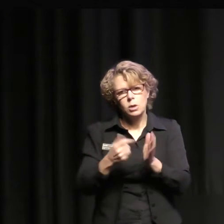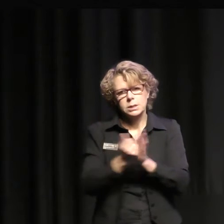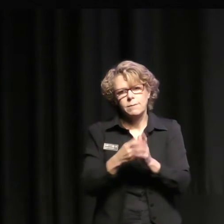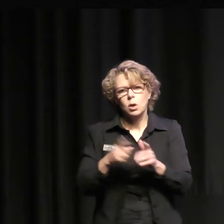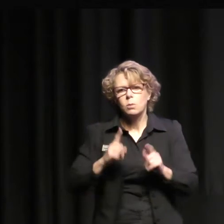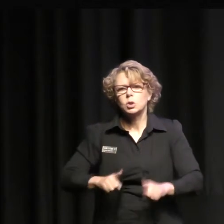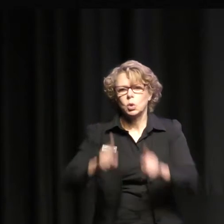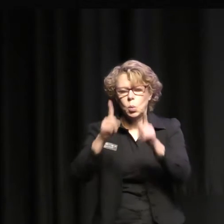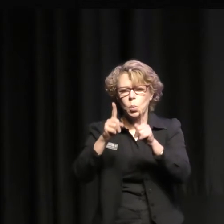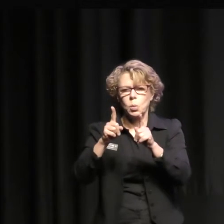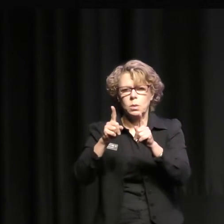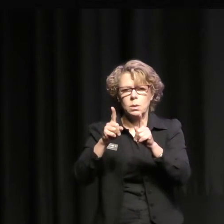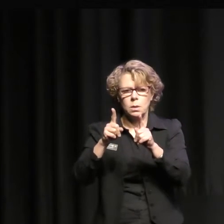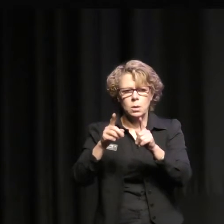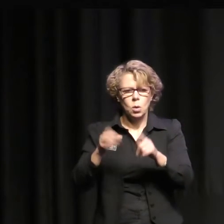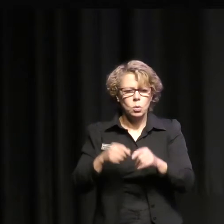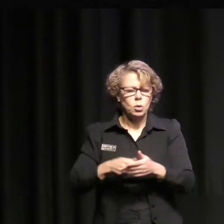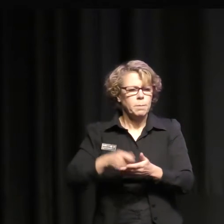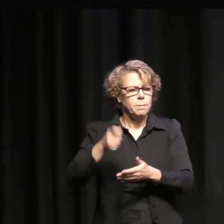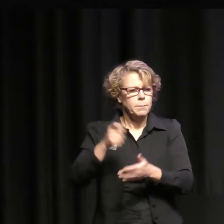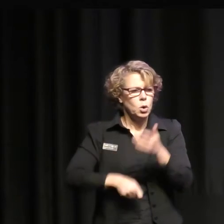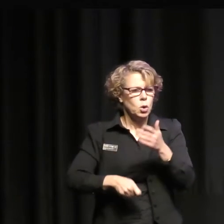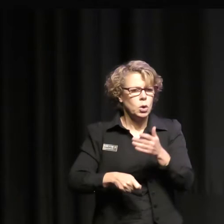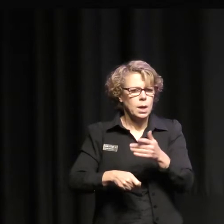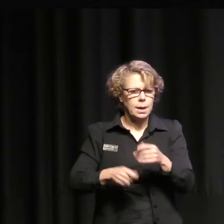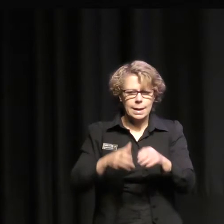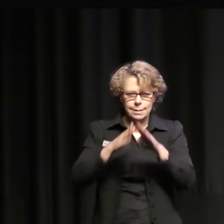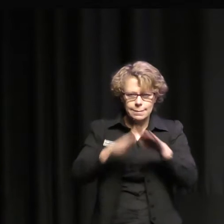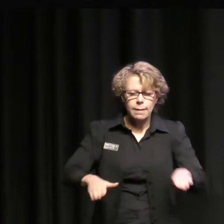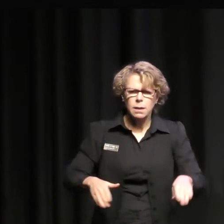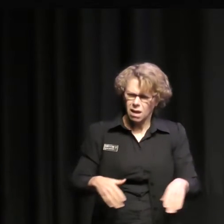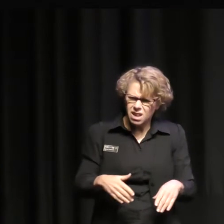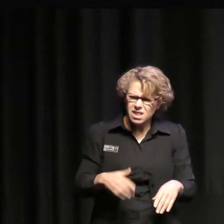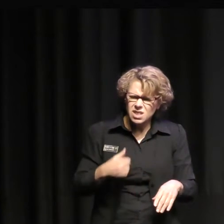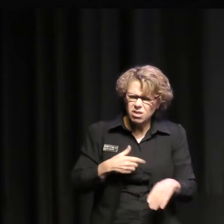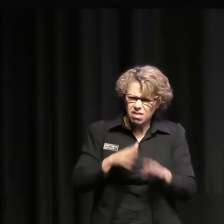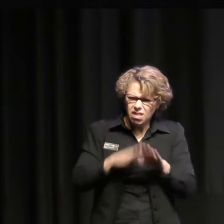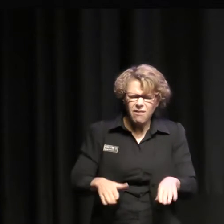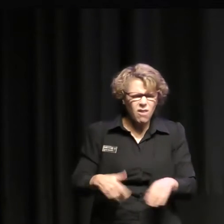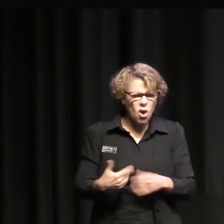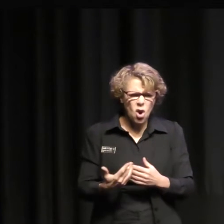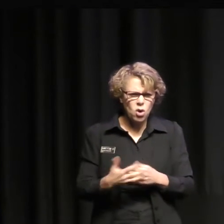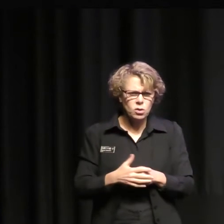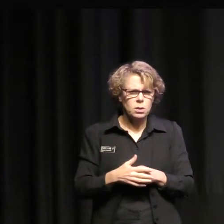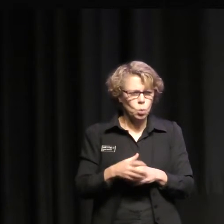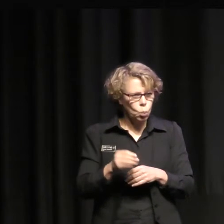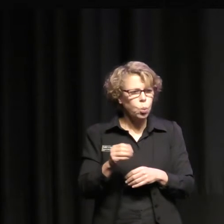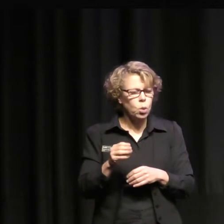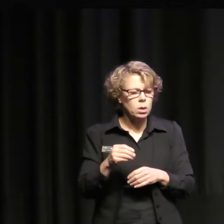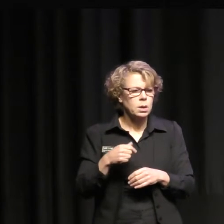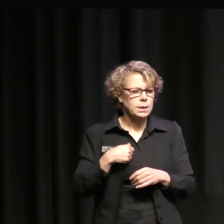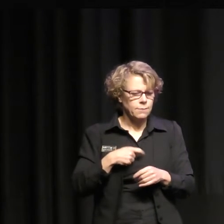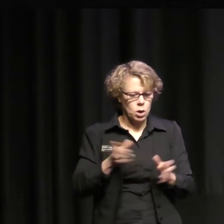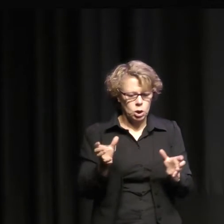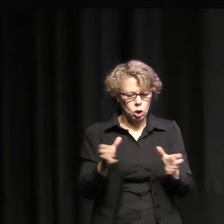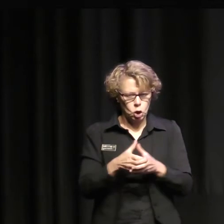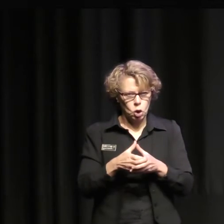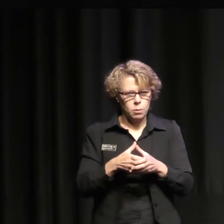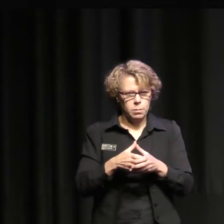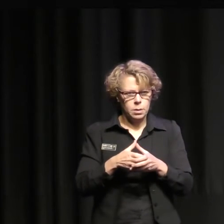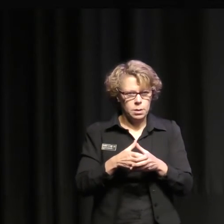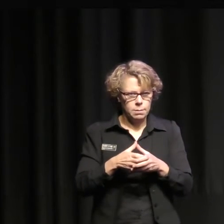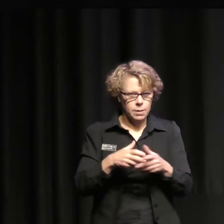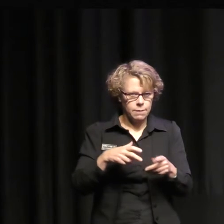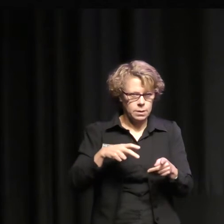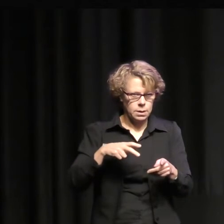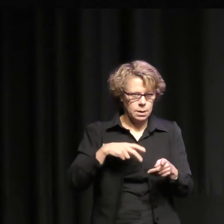started on the Thames." I said, "The Thames?" She said, "Yes, there was a group of